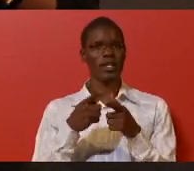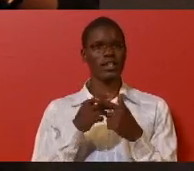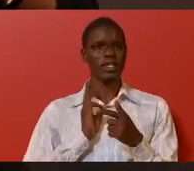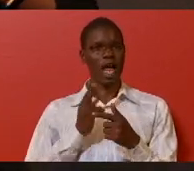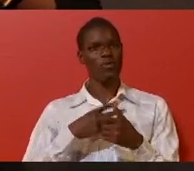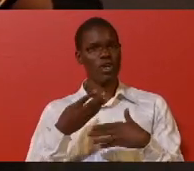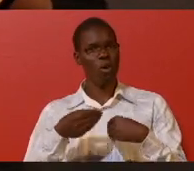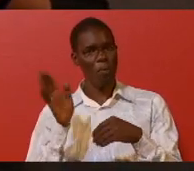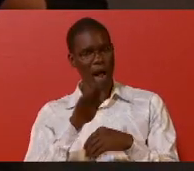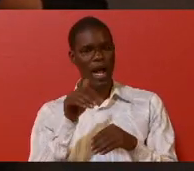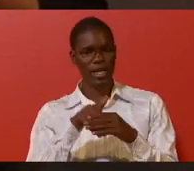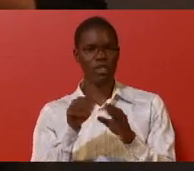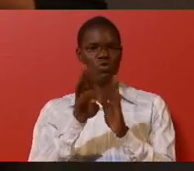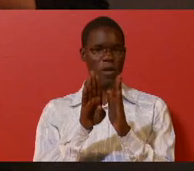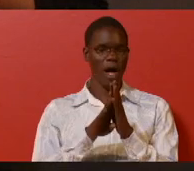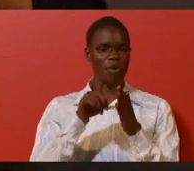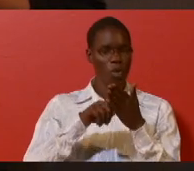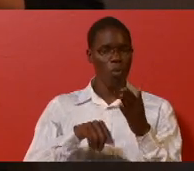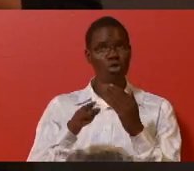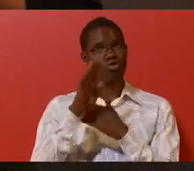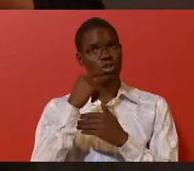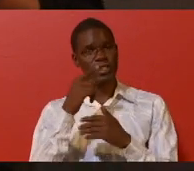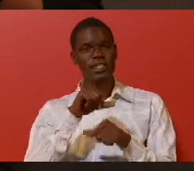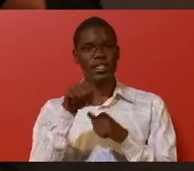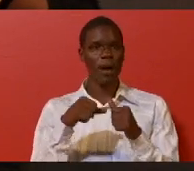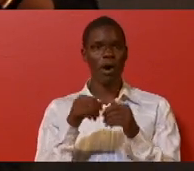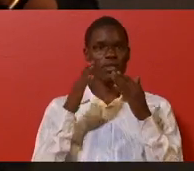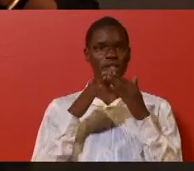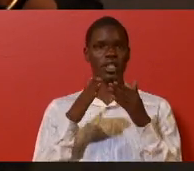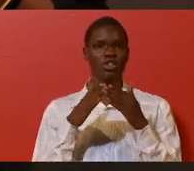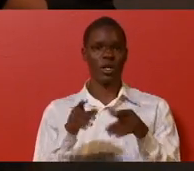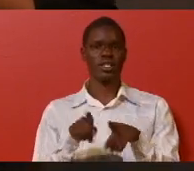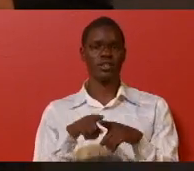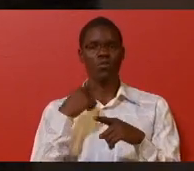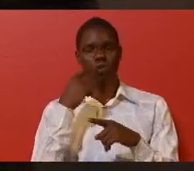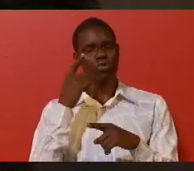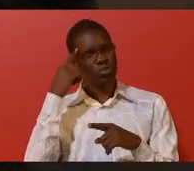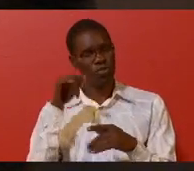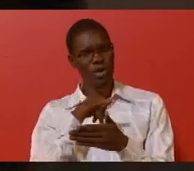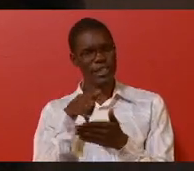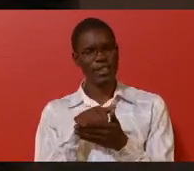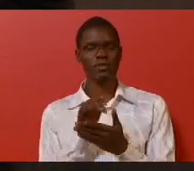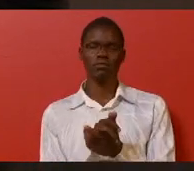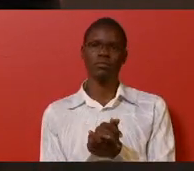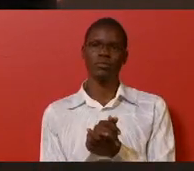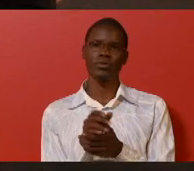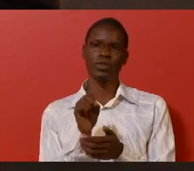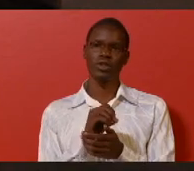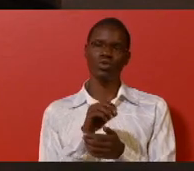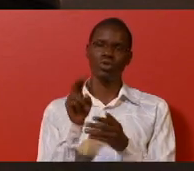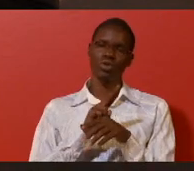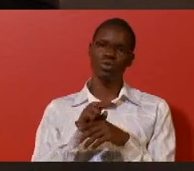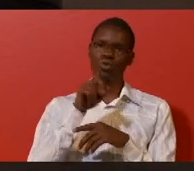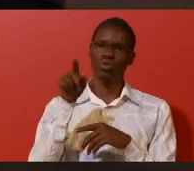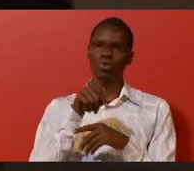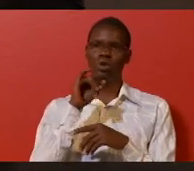to Scripture and what God says about sexuality and who it's for. Yes. So misuses of